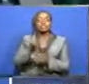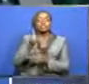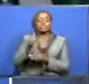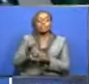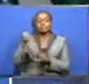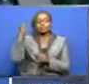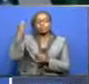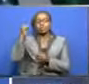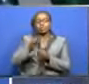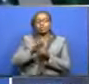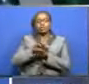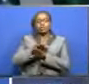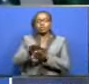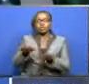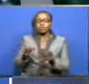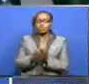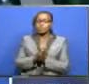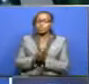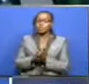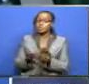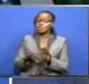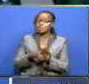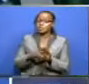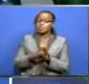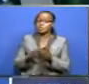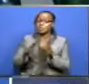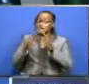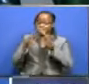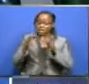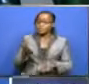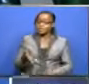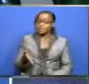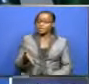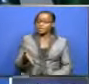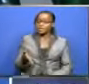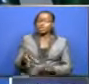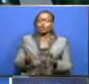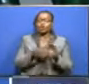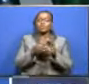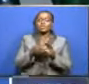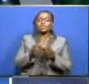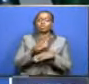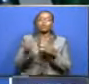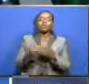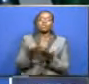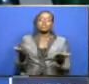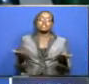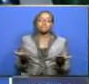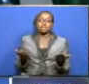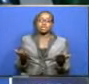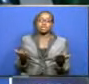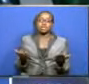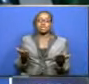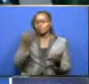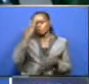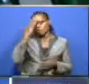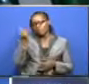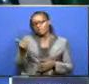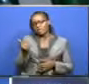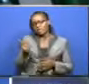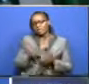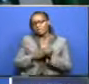influence. A member in this house is coordinating all this. Why would you want to be a